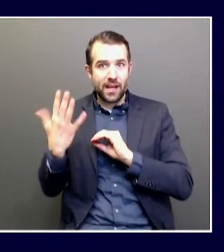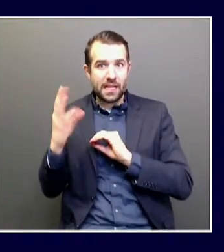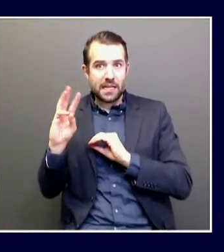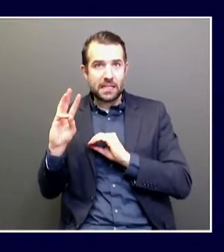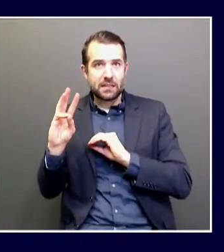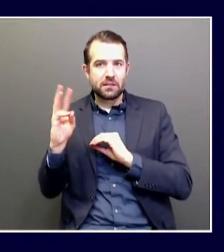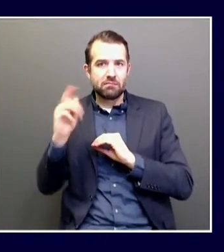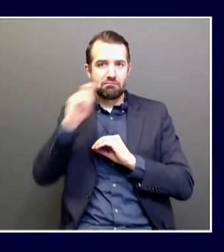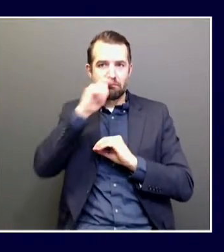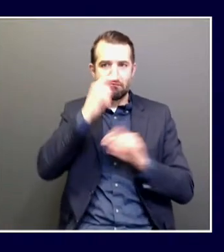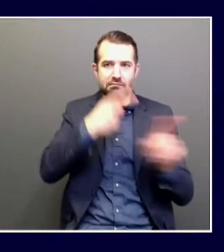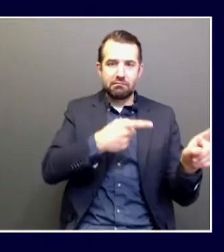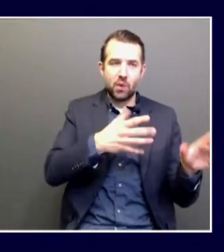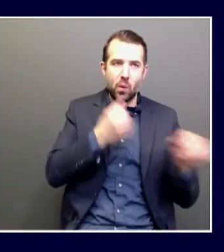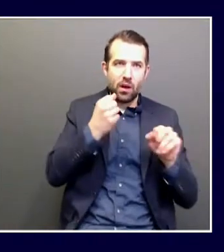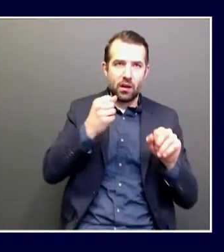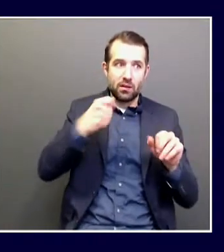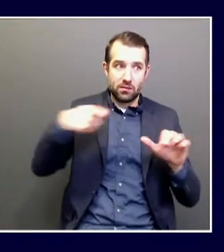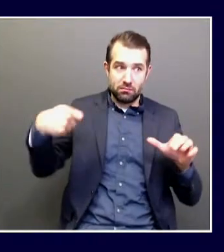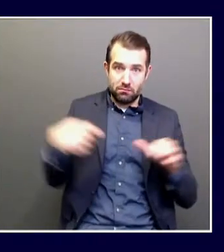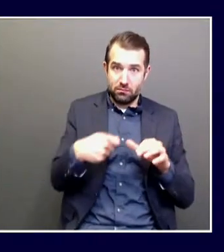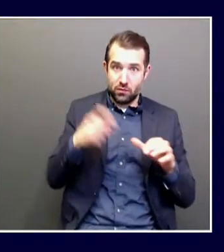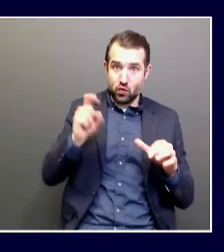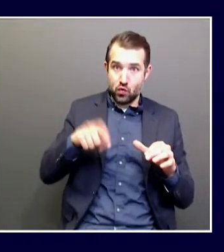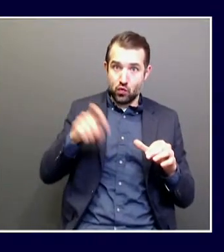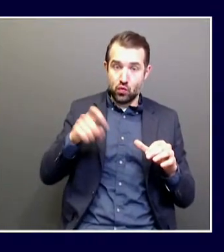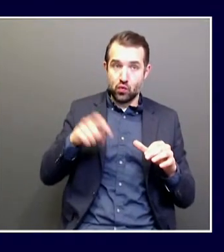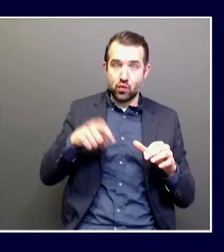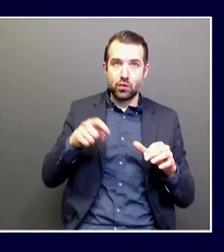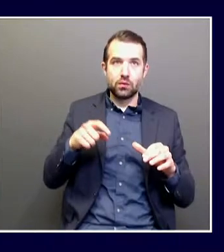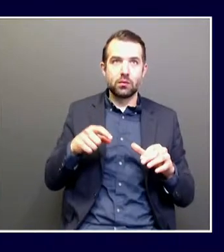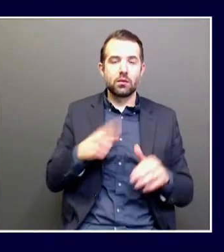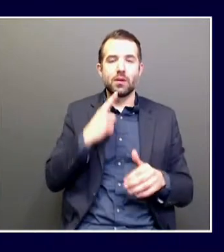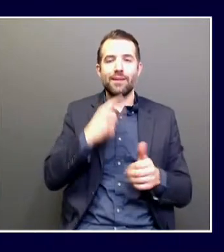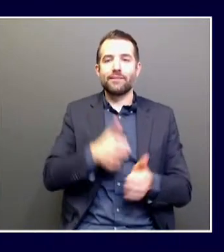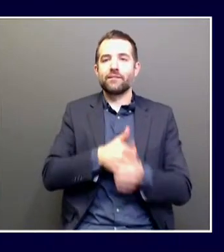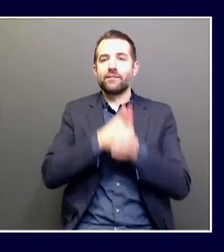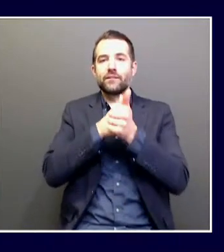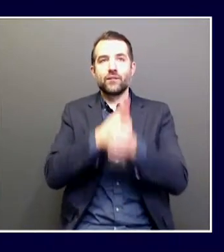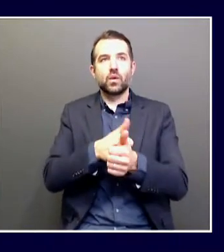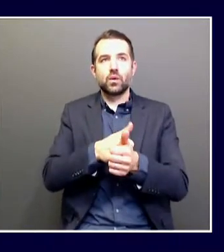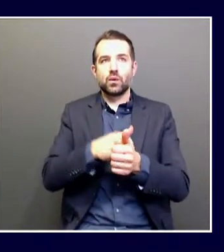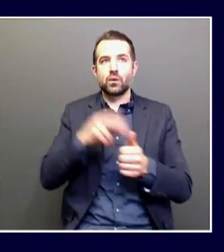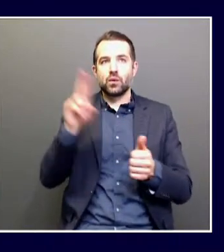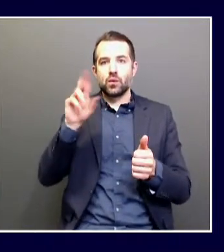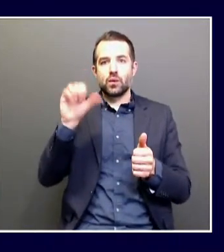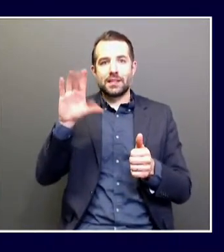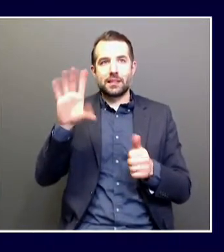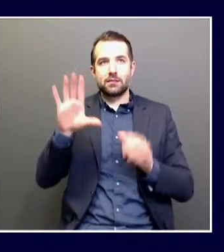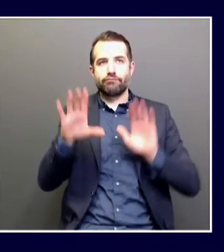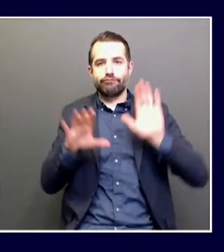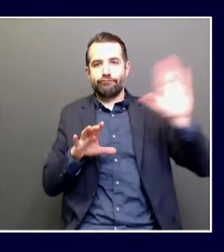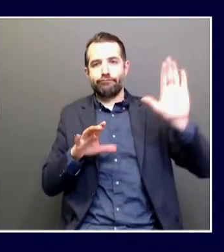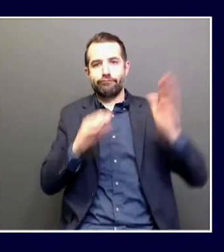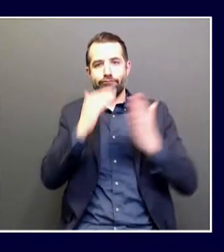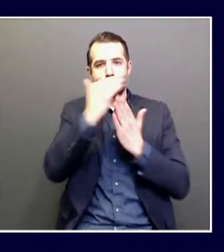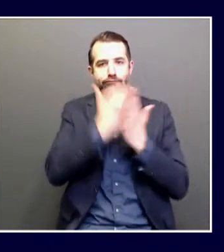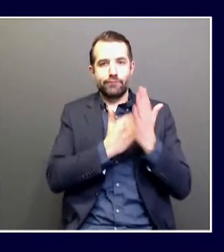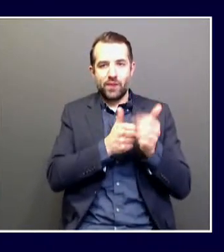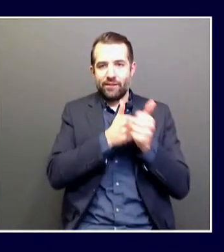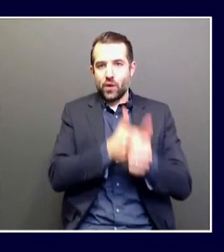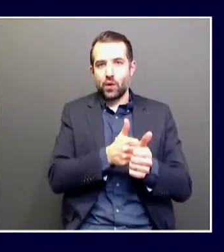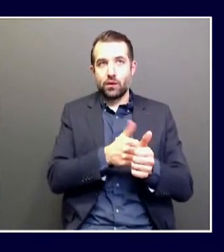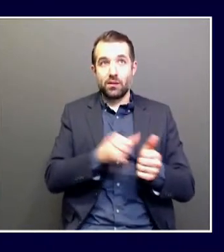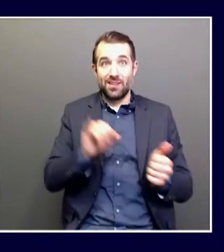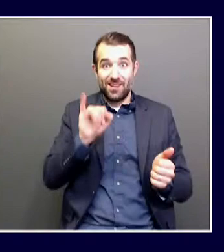CDC framed it is correct, and I would go with that, which is if you do have access to an antigen test, and